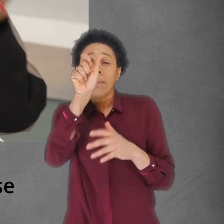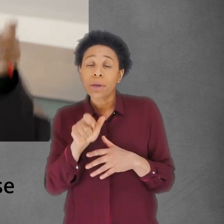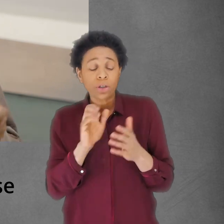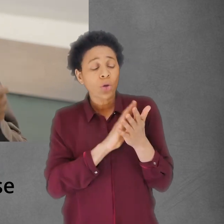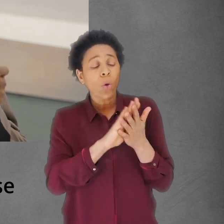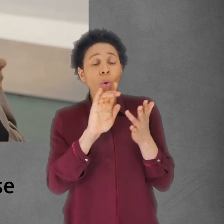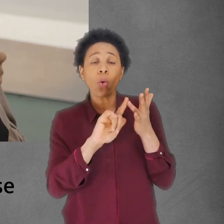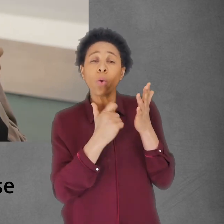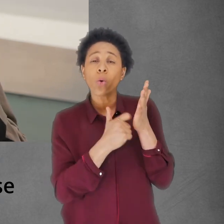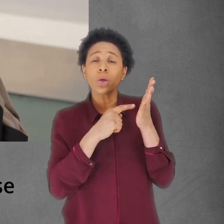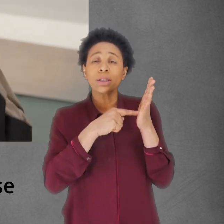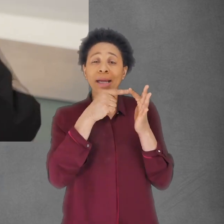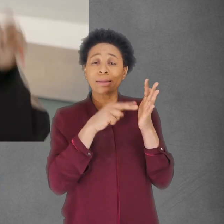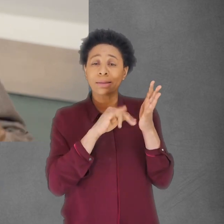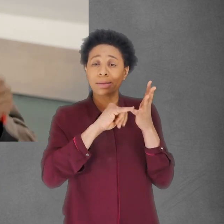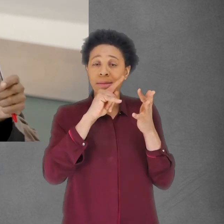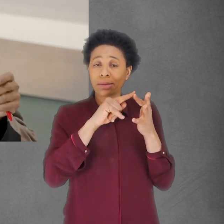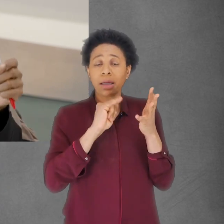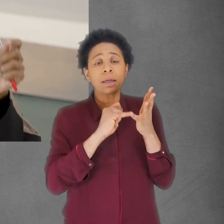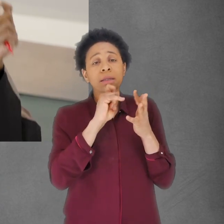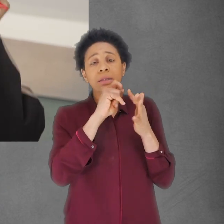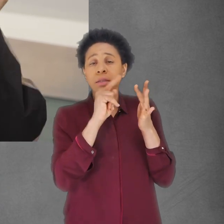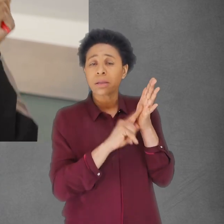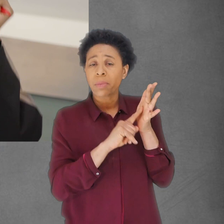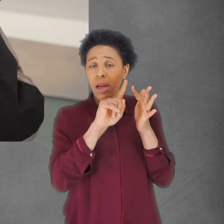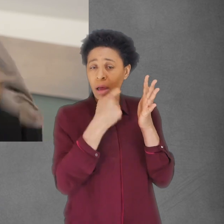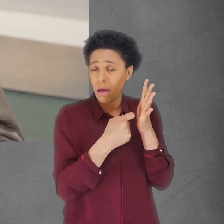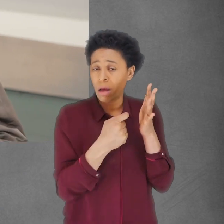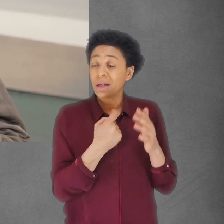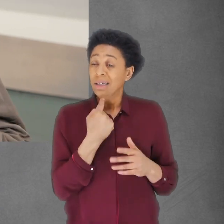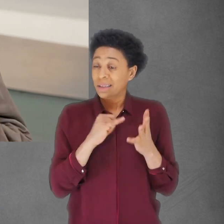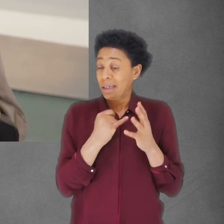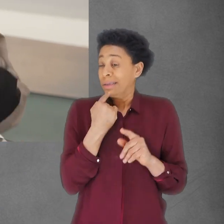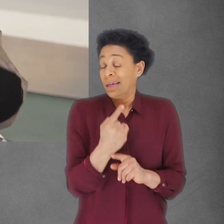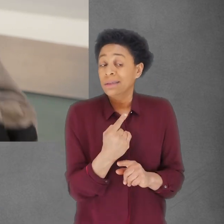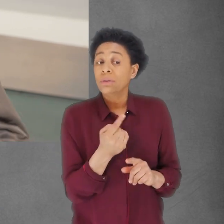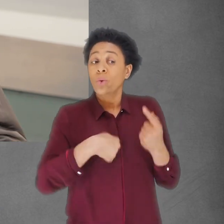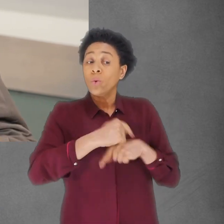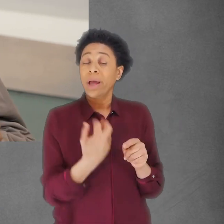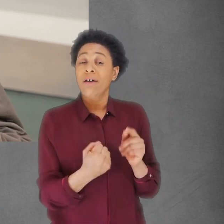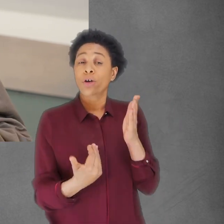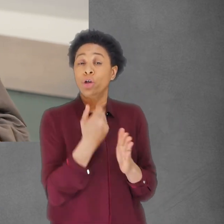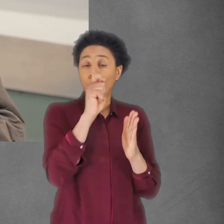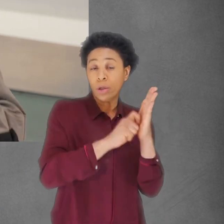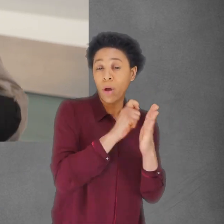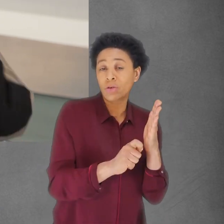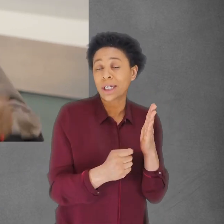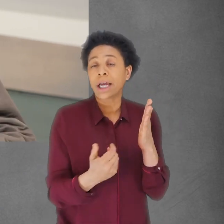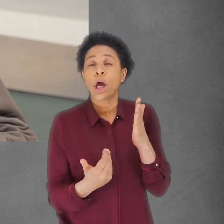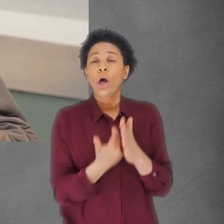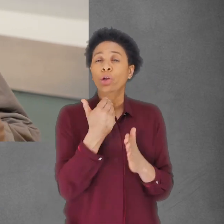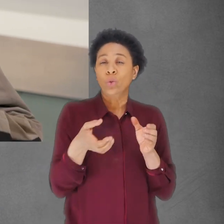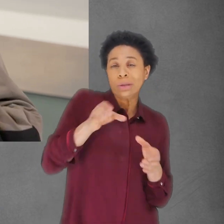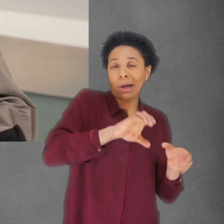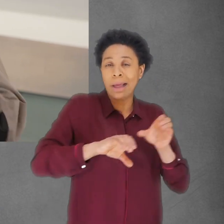what another person, Horton Spillers, asked for is this new demography, this new kind of science that